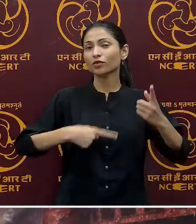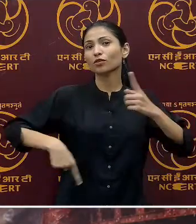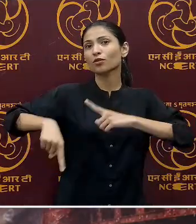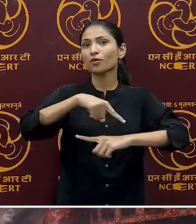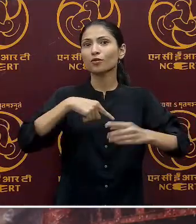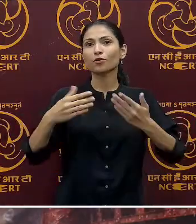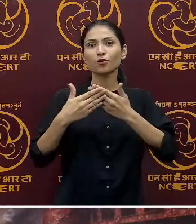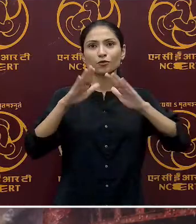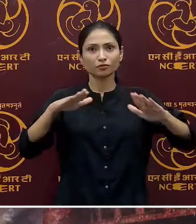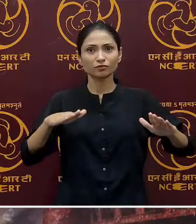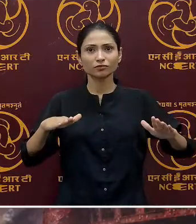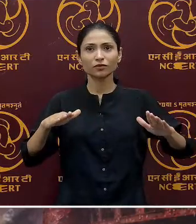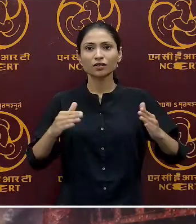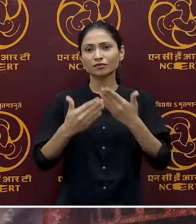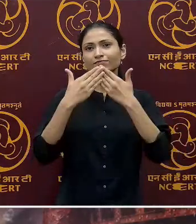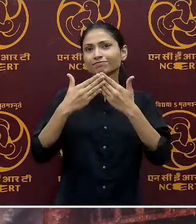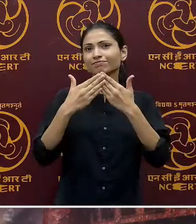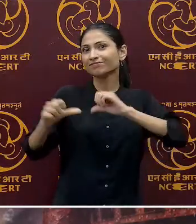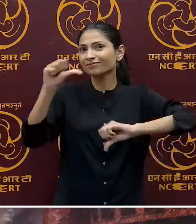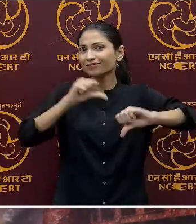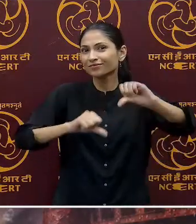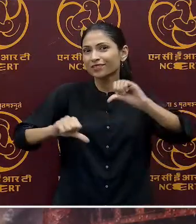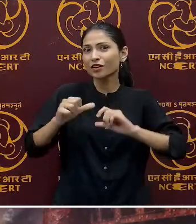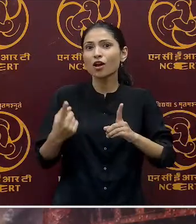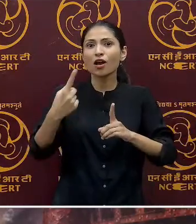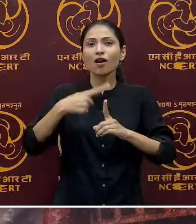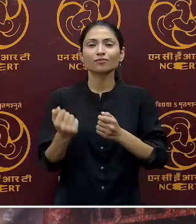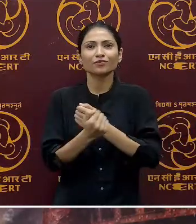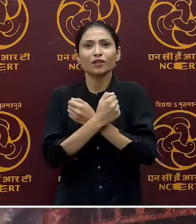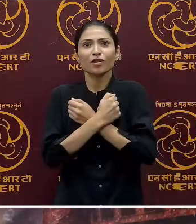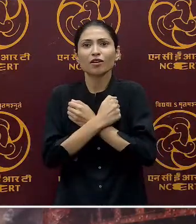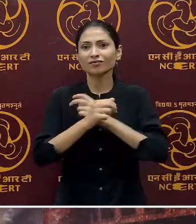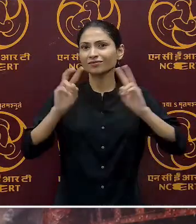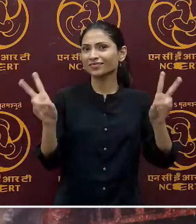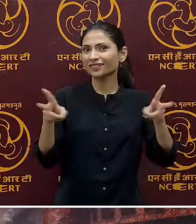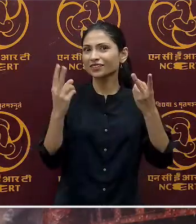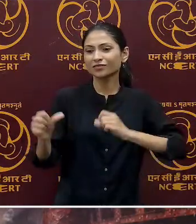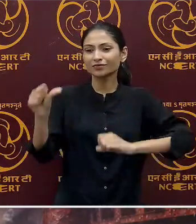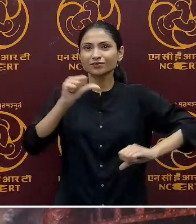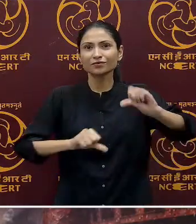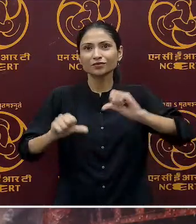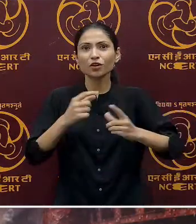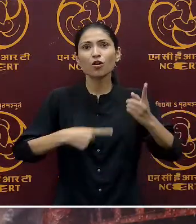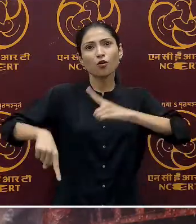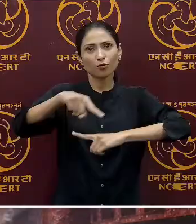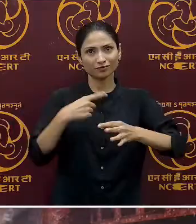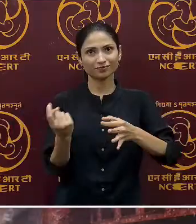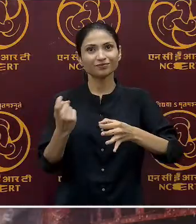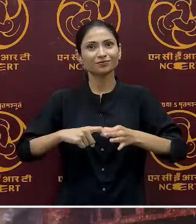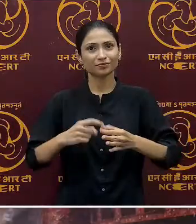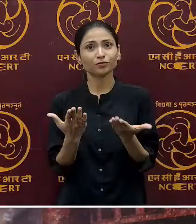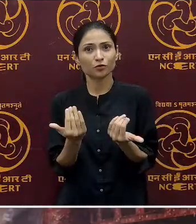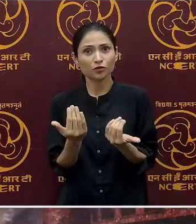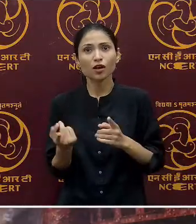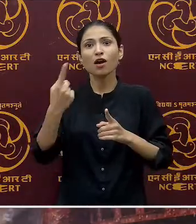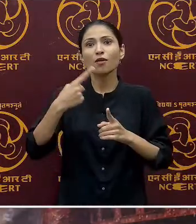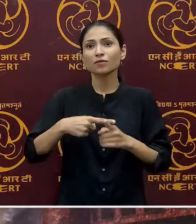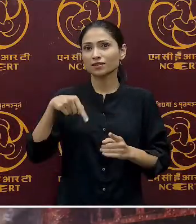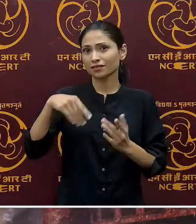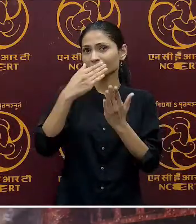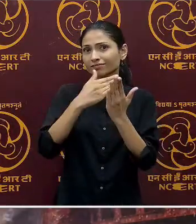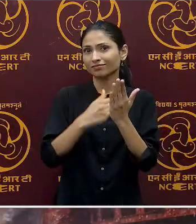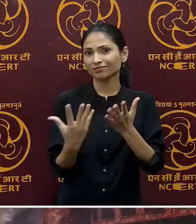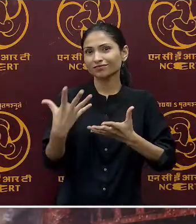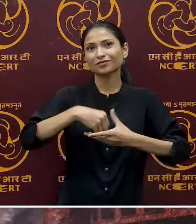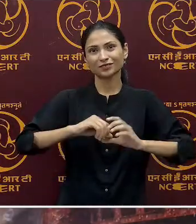are science students who love to do certain experiments, you can join and you can participate in this program. The